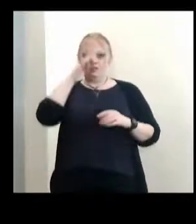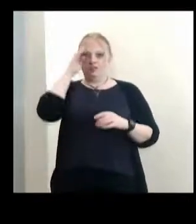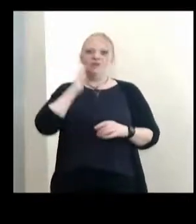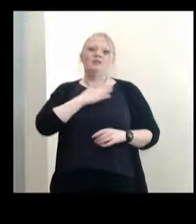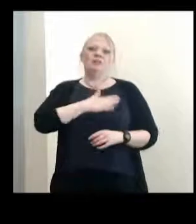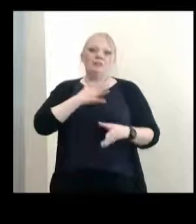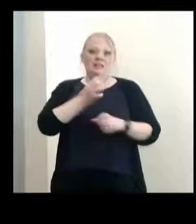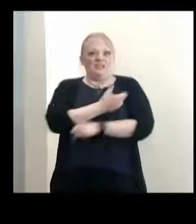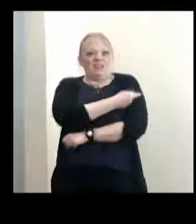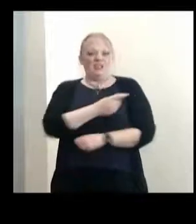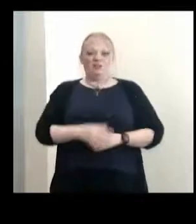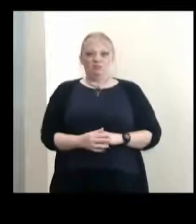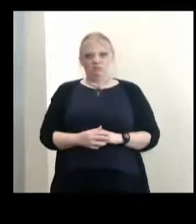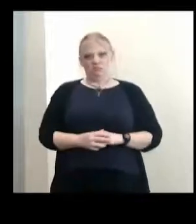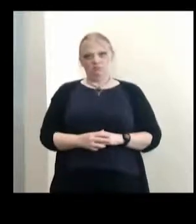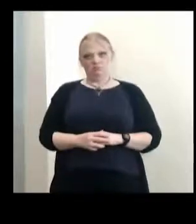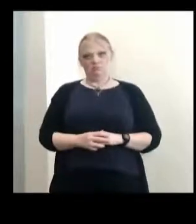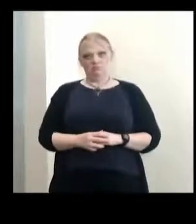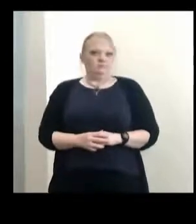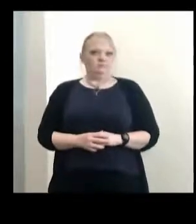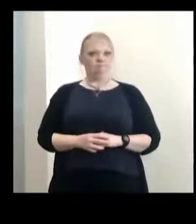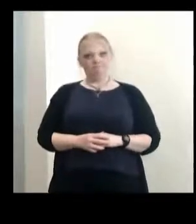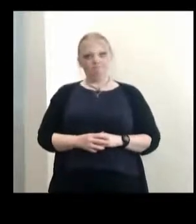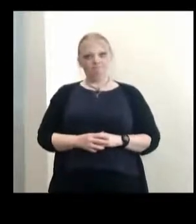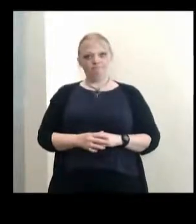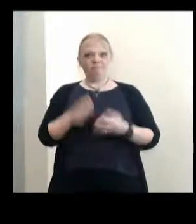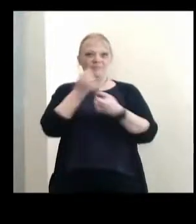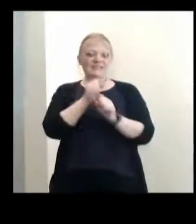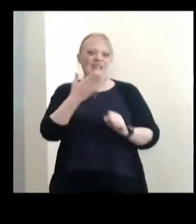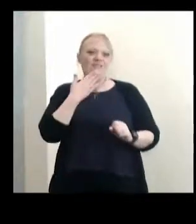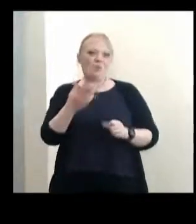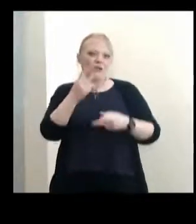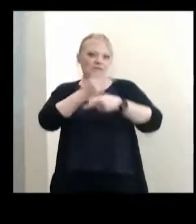vaccinated. Be safe and well all. Take care.